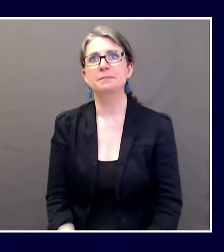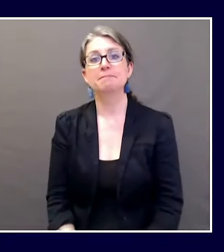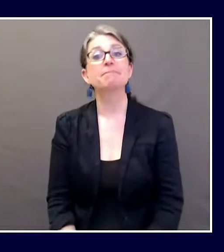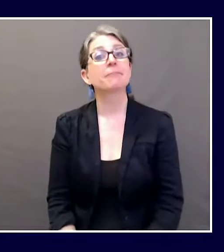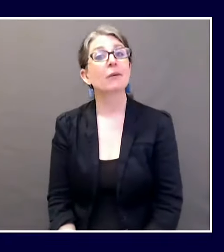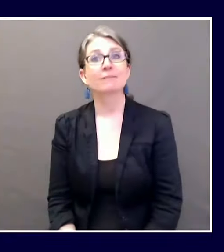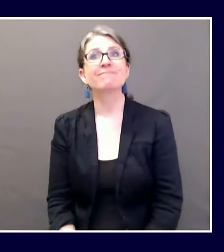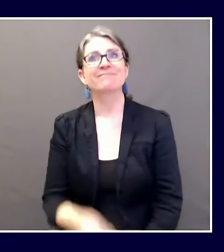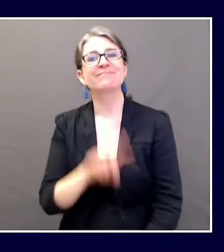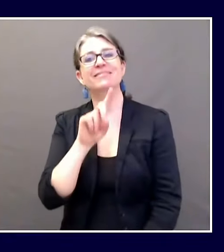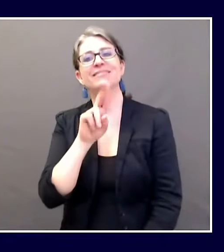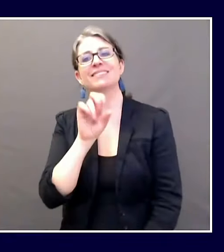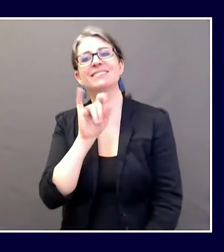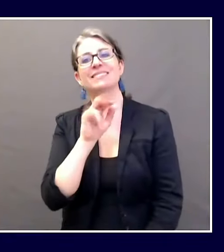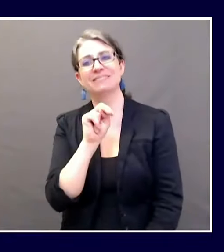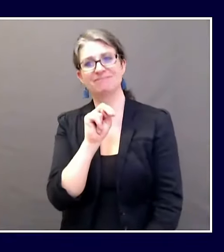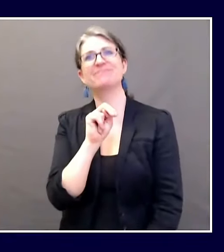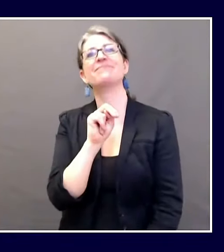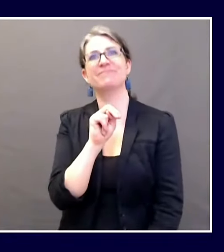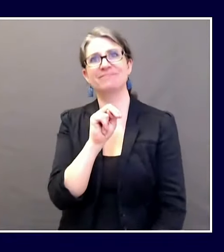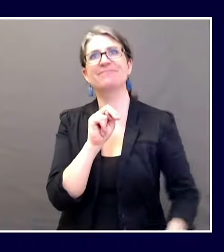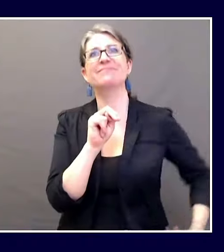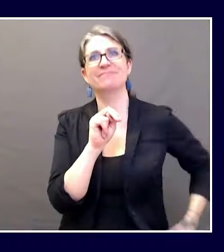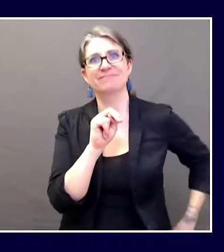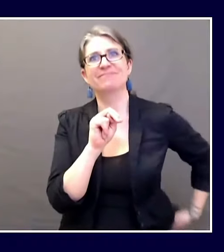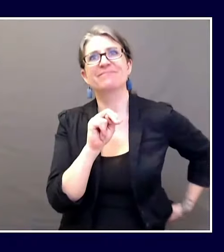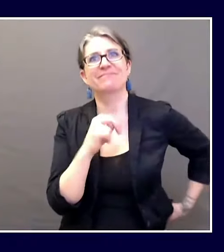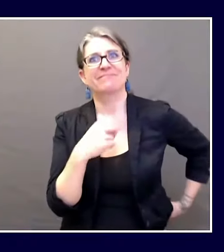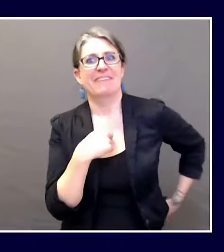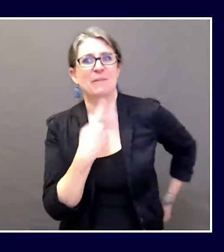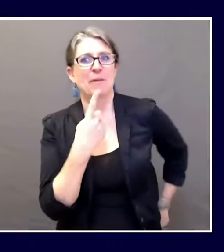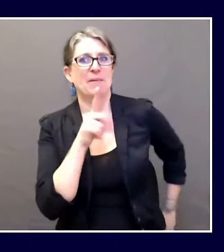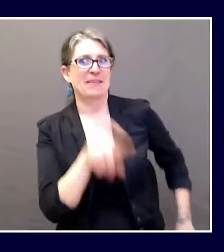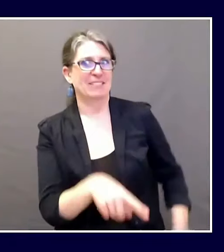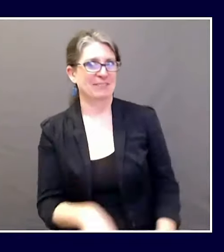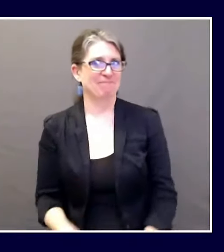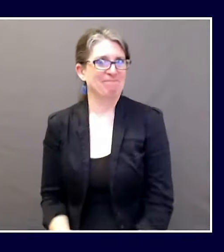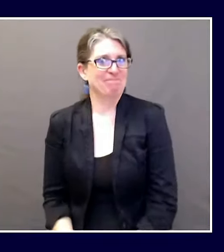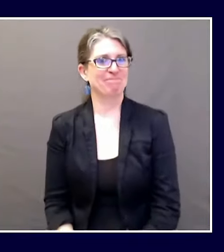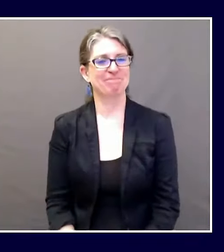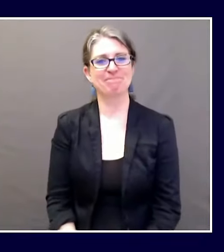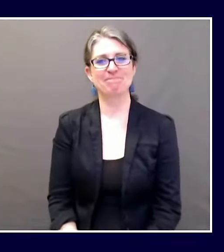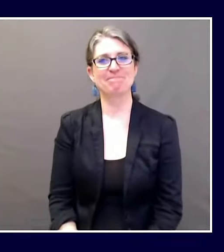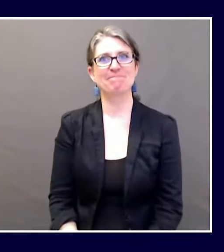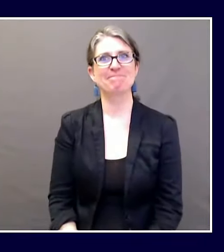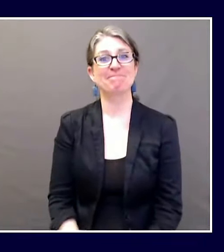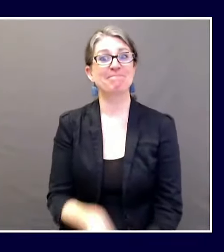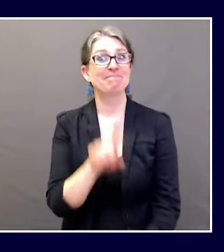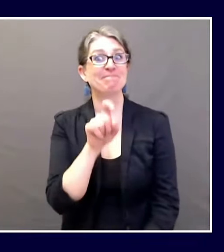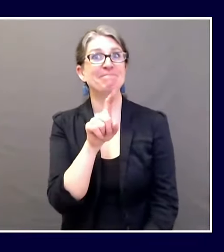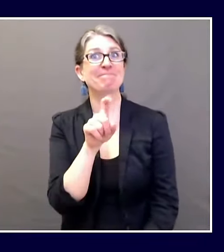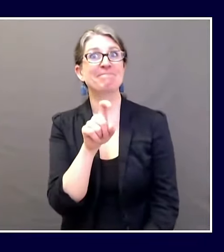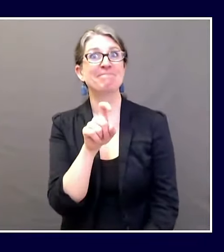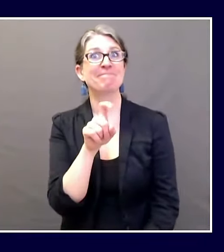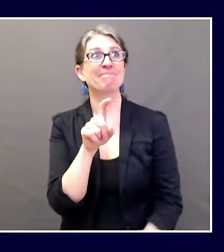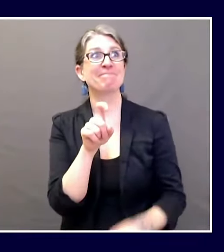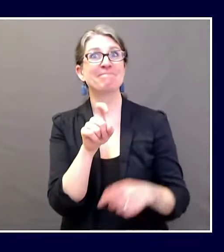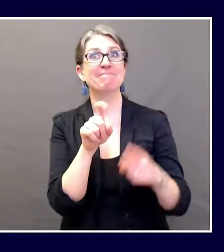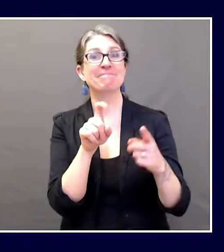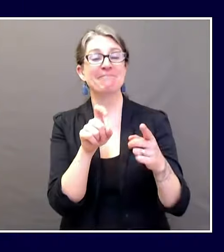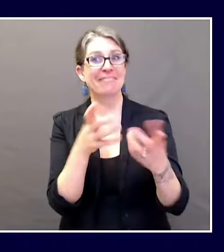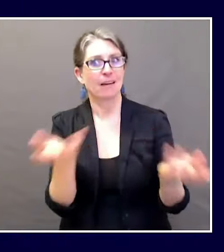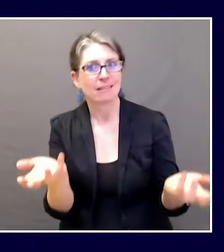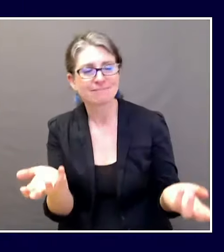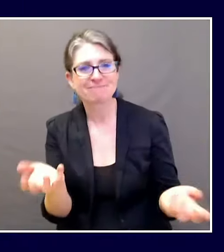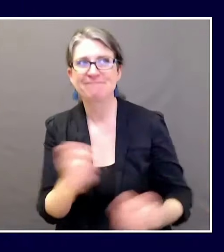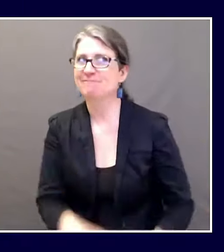Maine. Anticipation for more U.S. travel runs high. Governor's very optimistic about that and welcoming more people here. All of that said, are you keeping an eye on